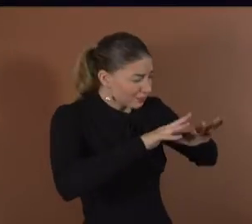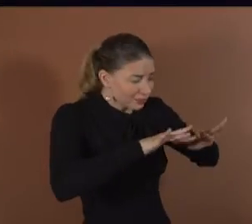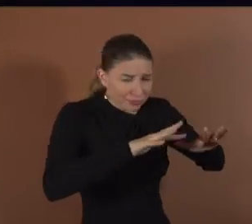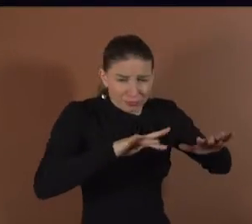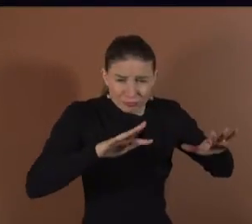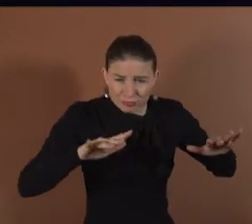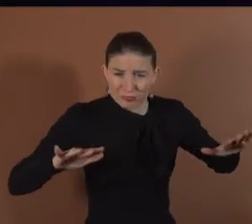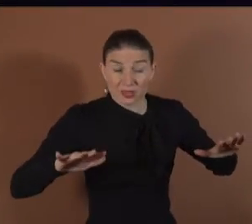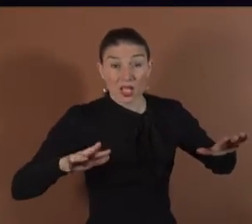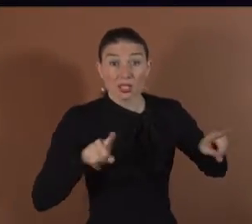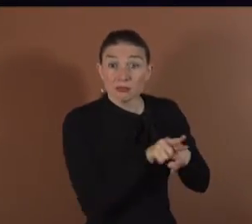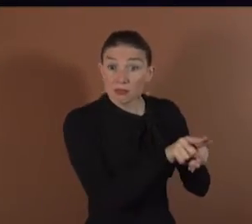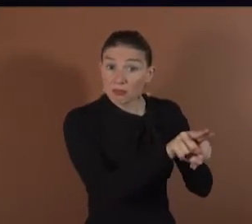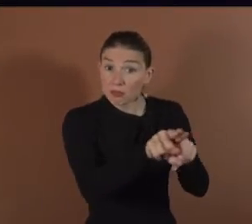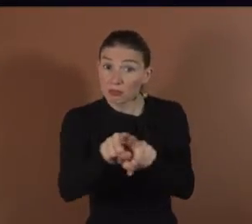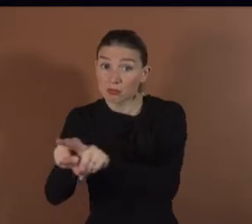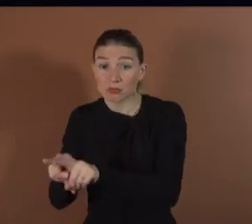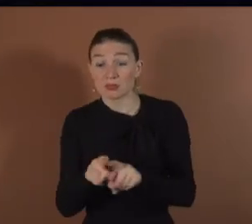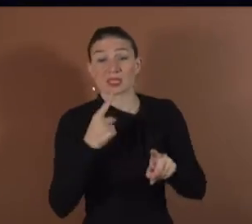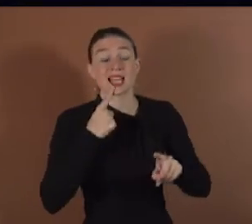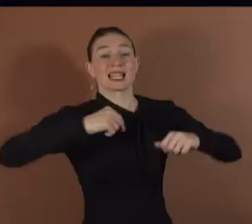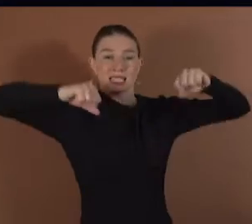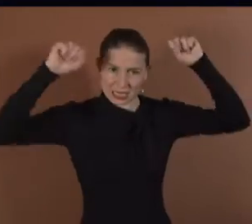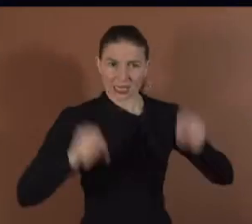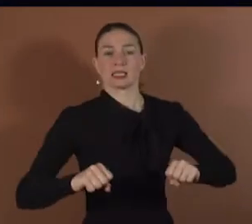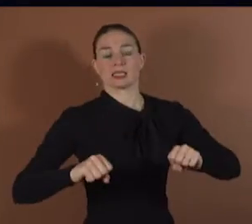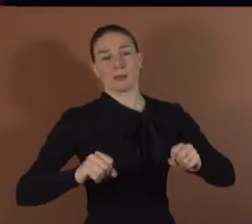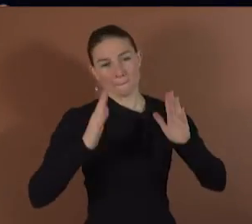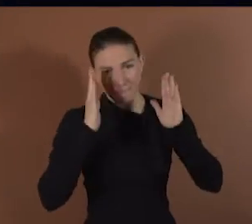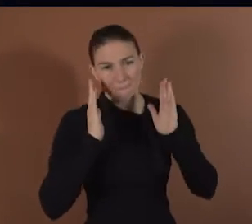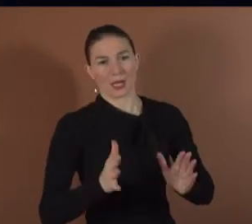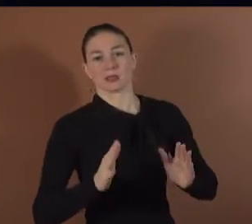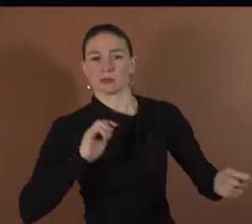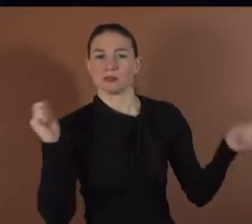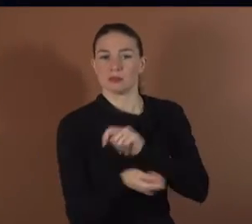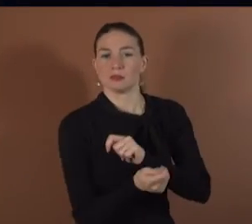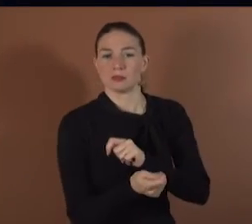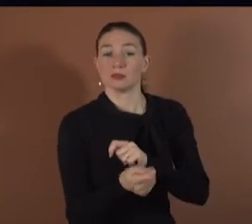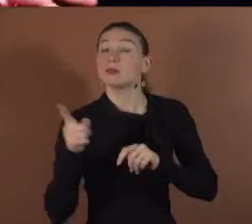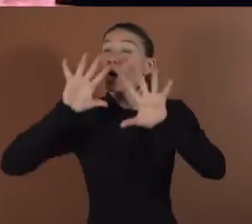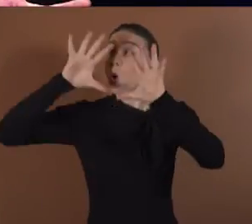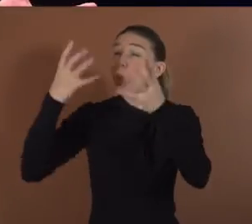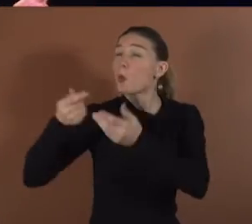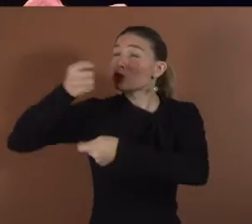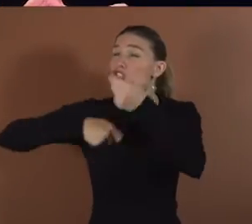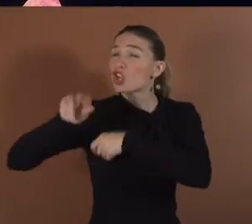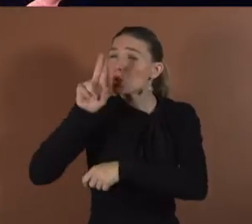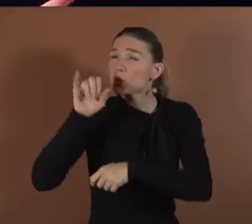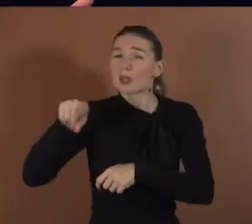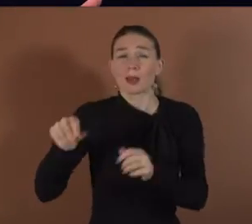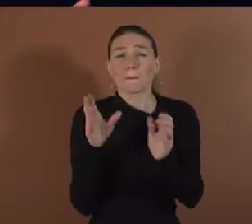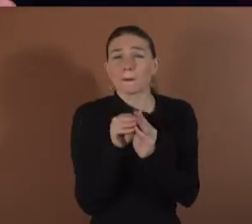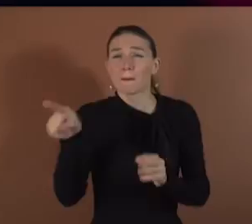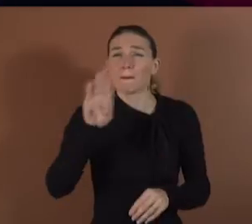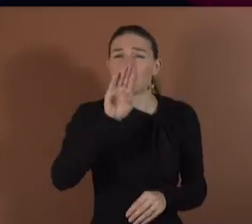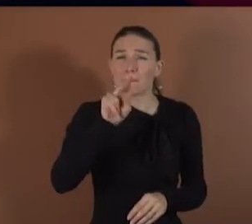must address climate change. We have the leader of the global trade union movement in a meeting with Ban Ki-moon saying